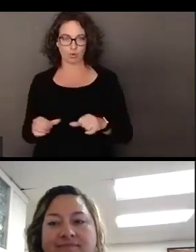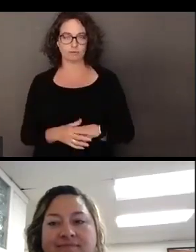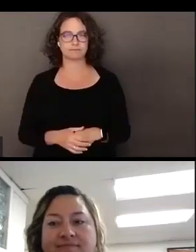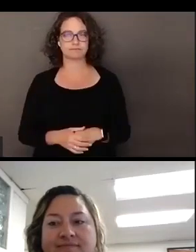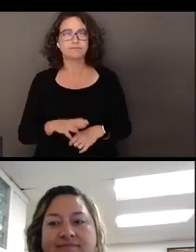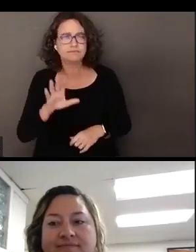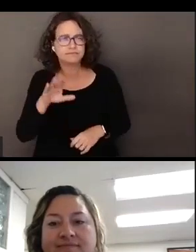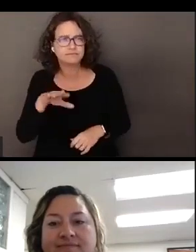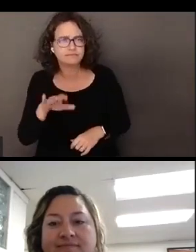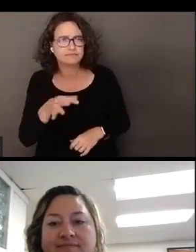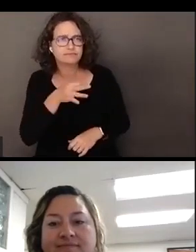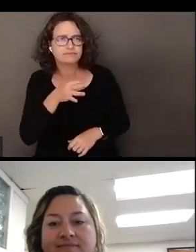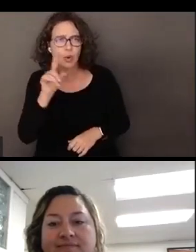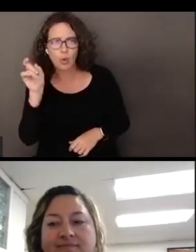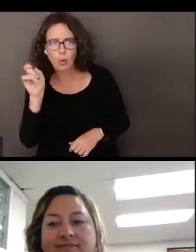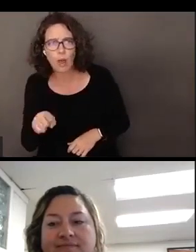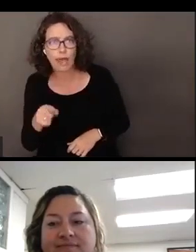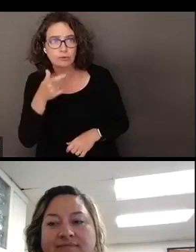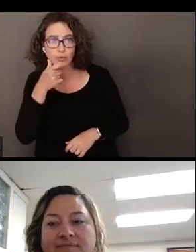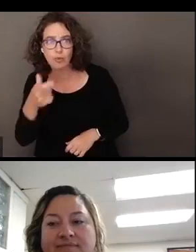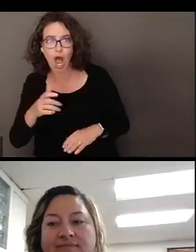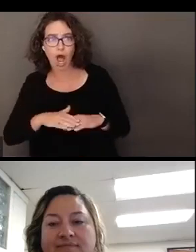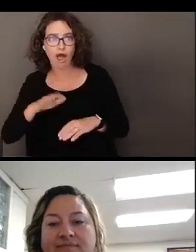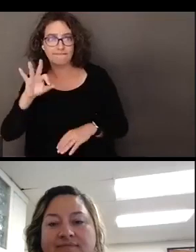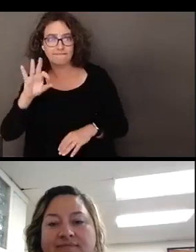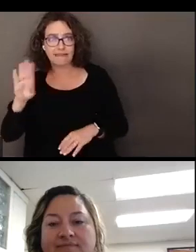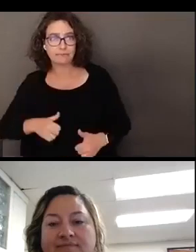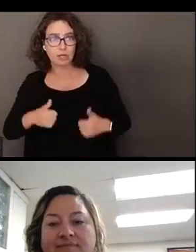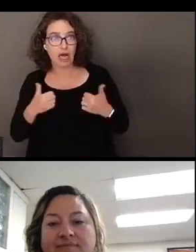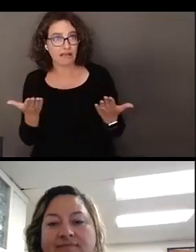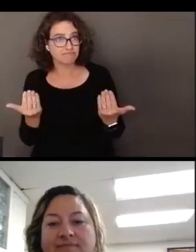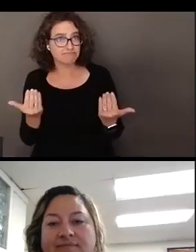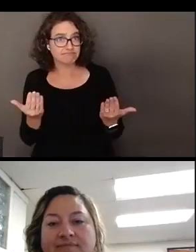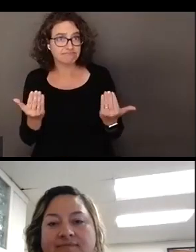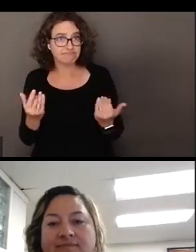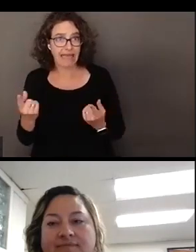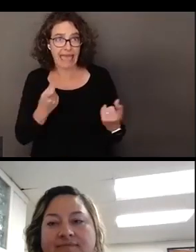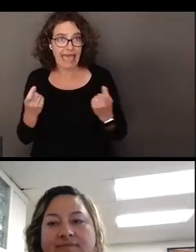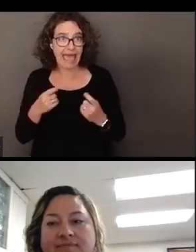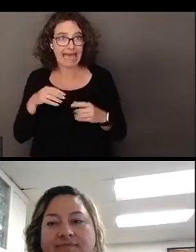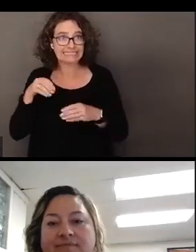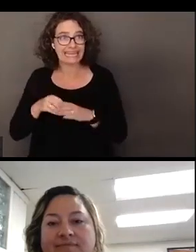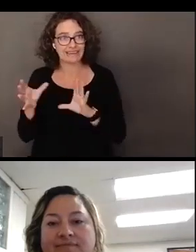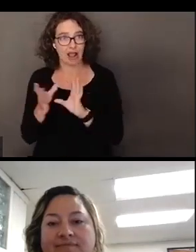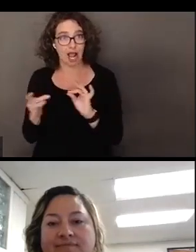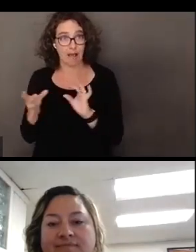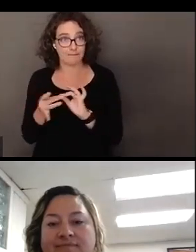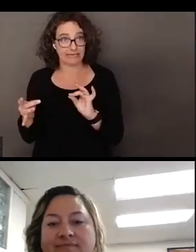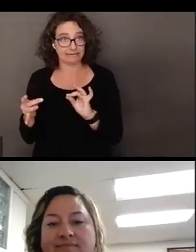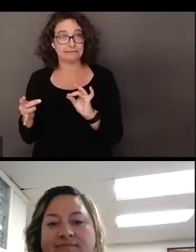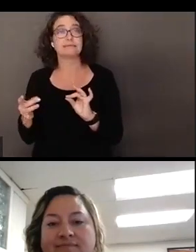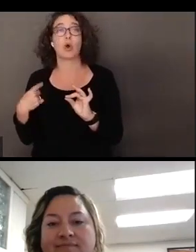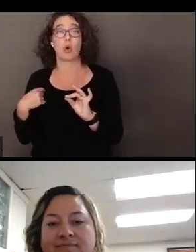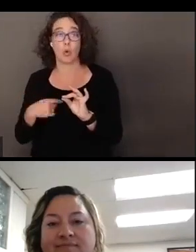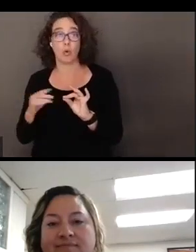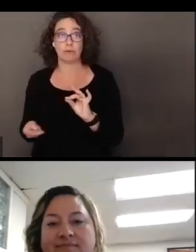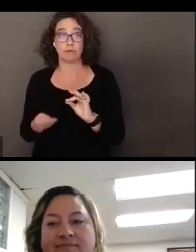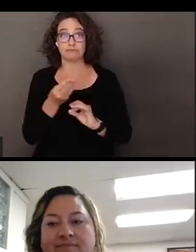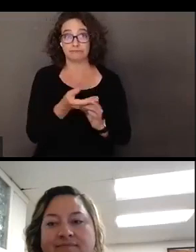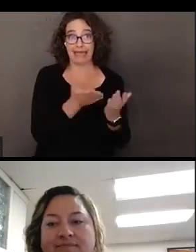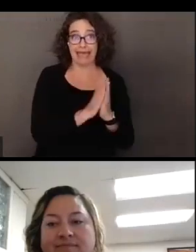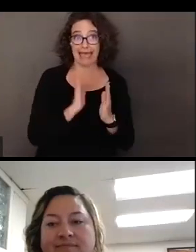any questions and you're watching us on Facebook Live, please do ask those questions in the comment section and we will pass those on to our